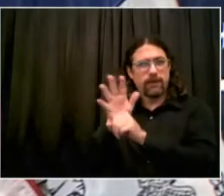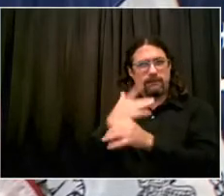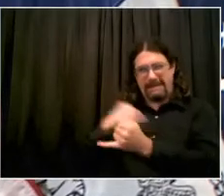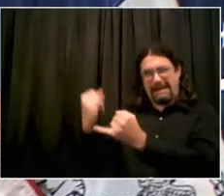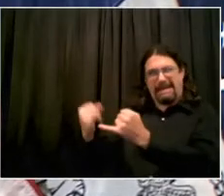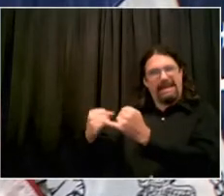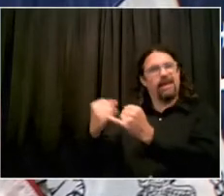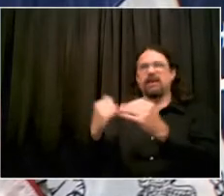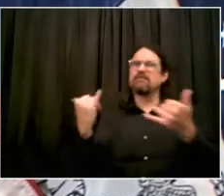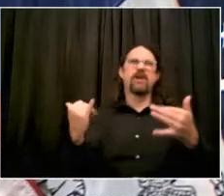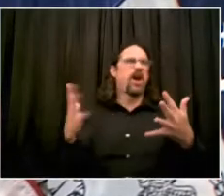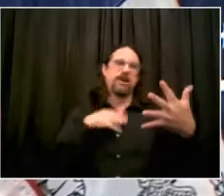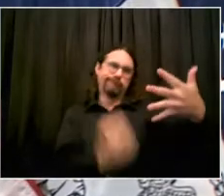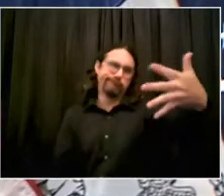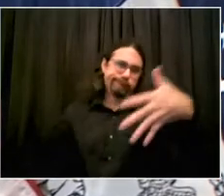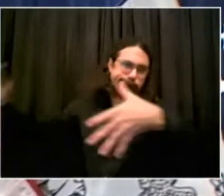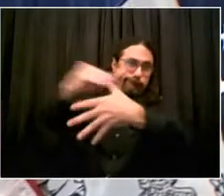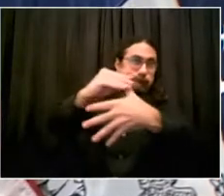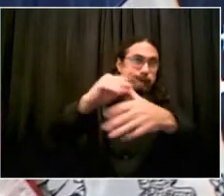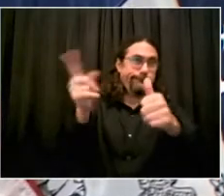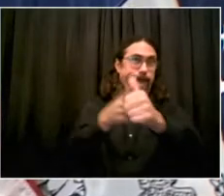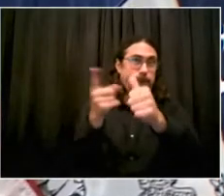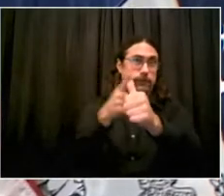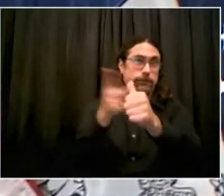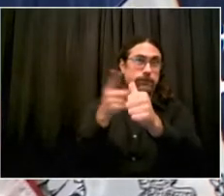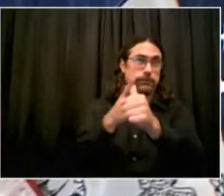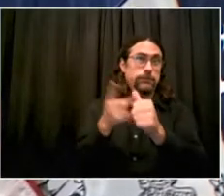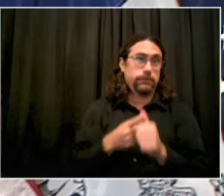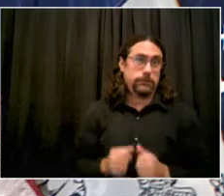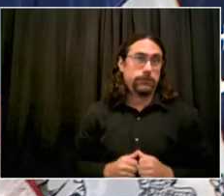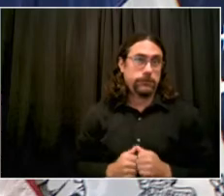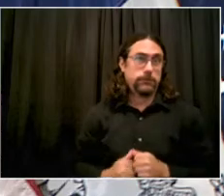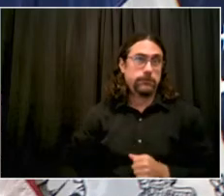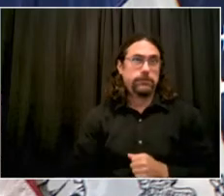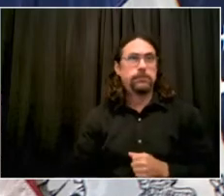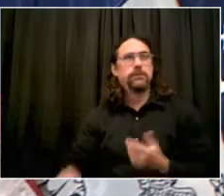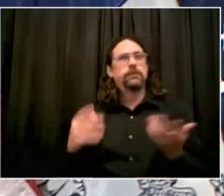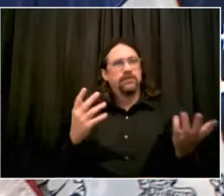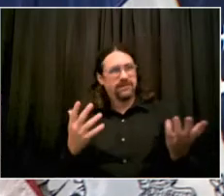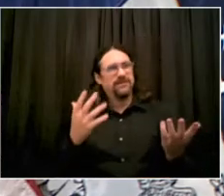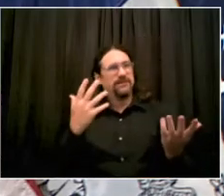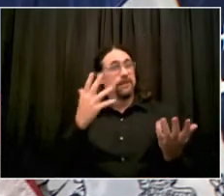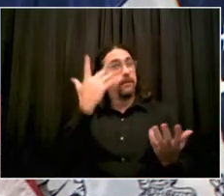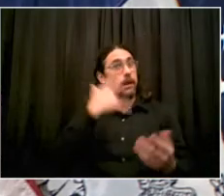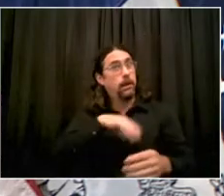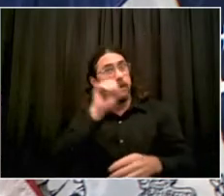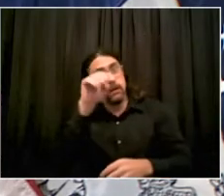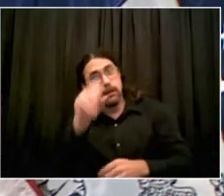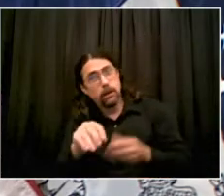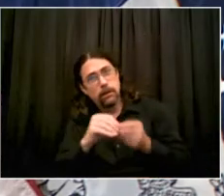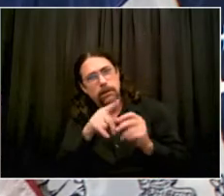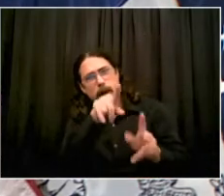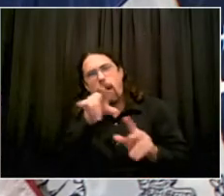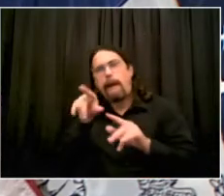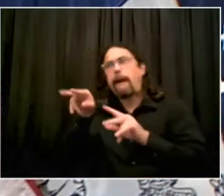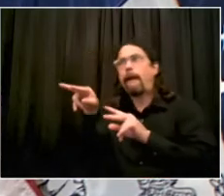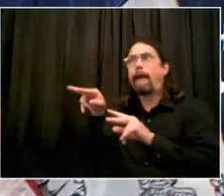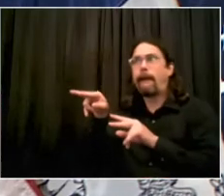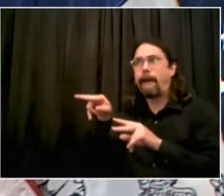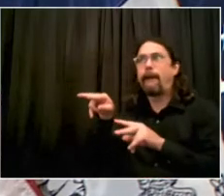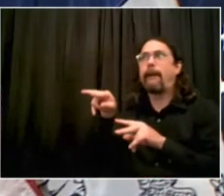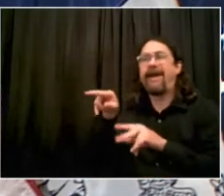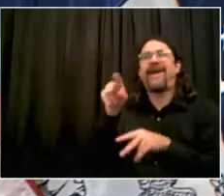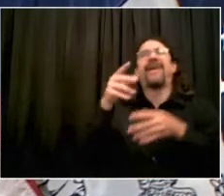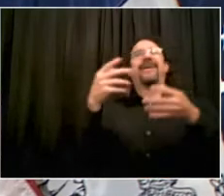specific neighborhoods. We'll talk about that as well. But let me start with the notion, something we've talked about before, the 7-day rolling